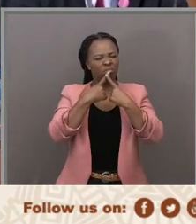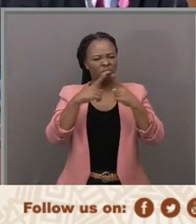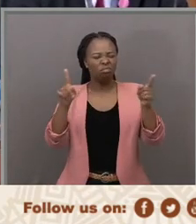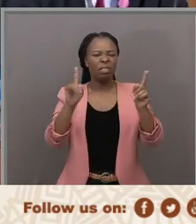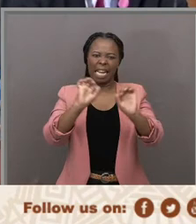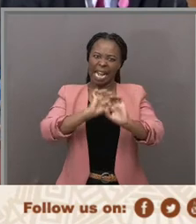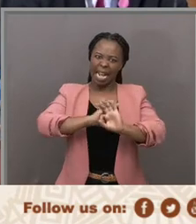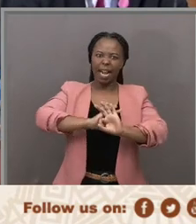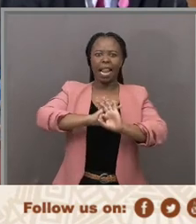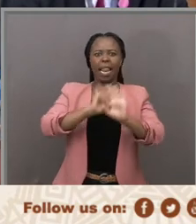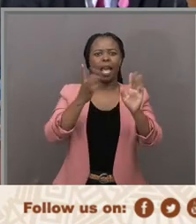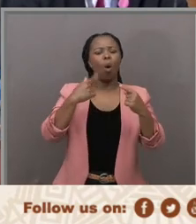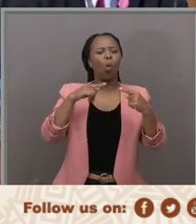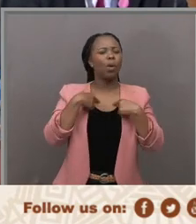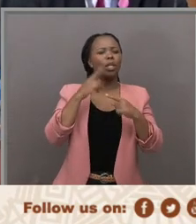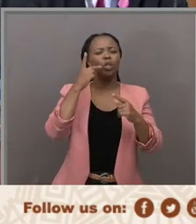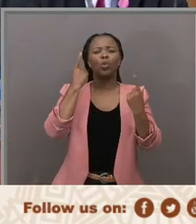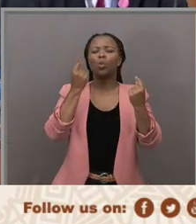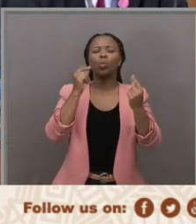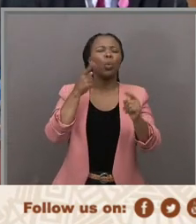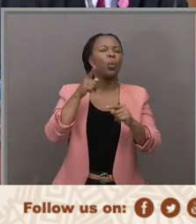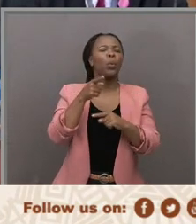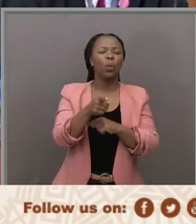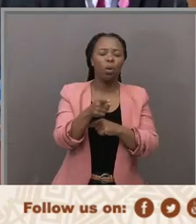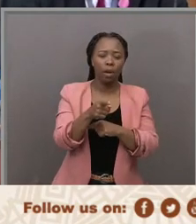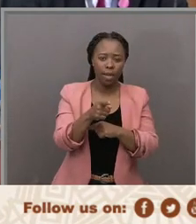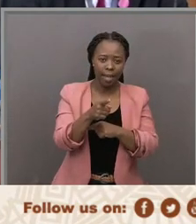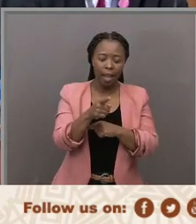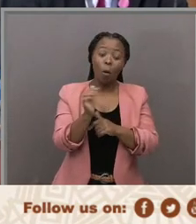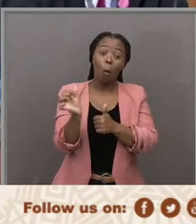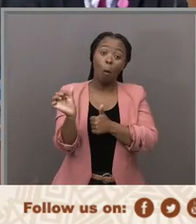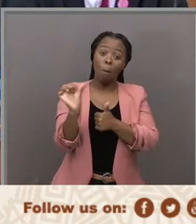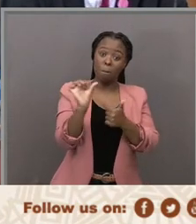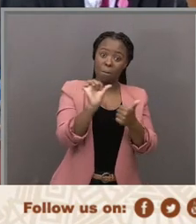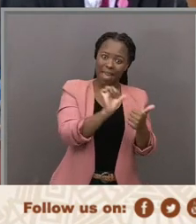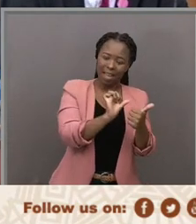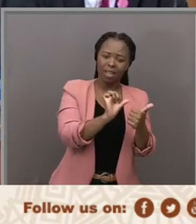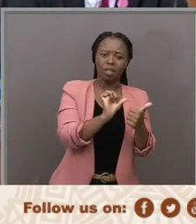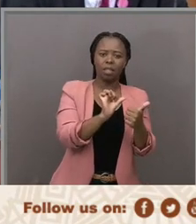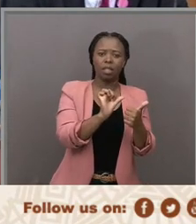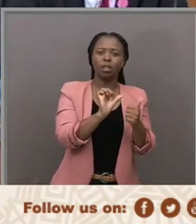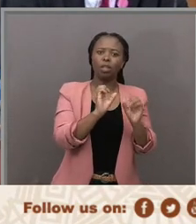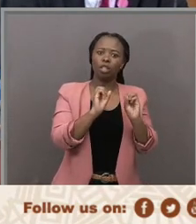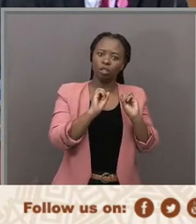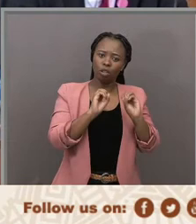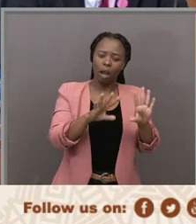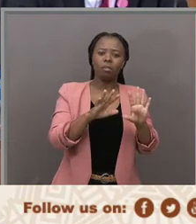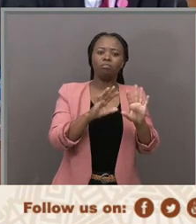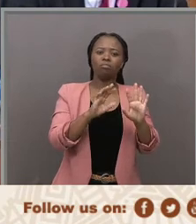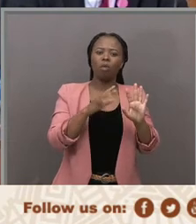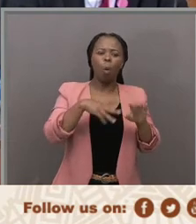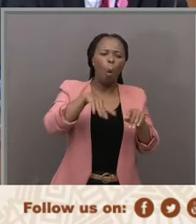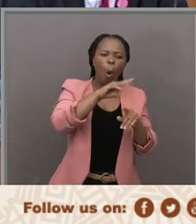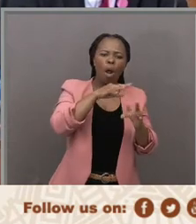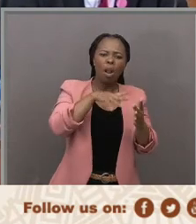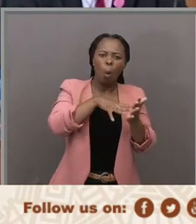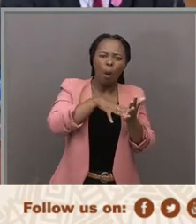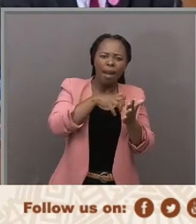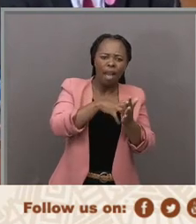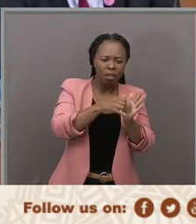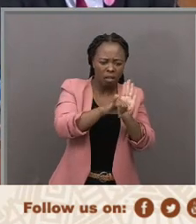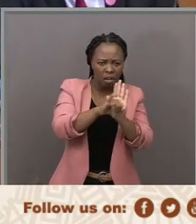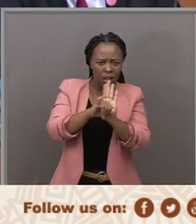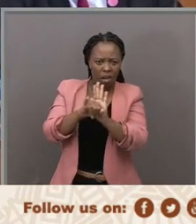doing to ensure that we go back to the drawing board and address all the weaknesses that have been identified that